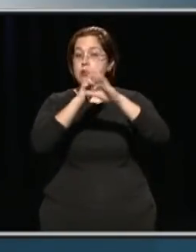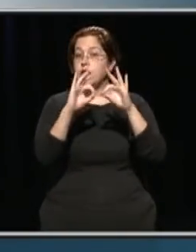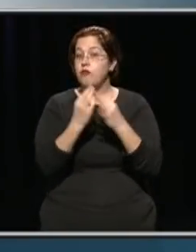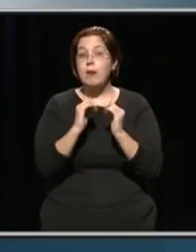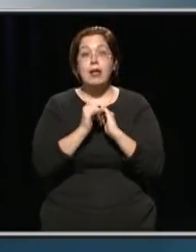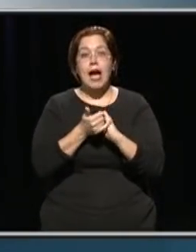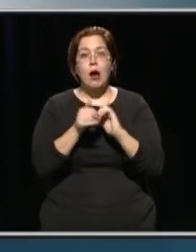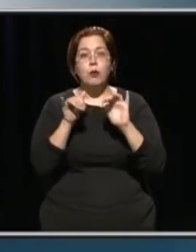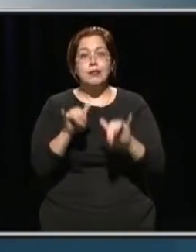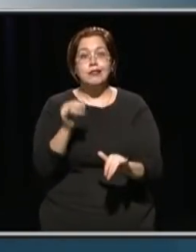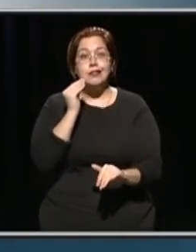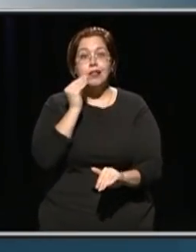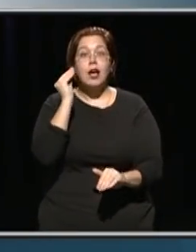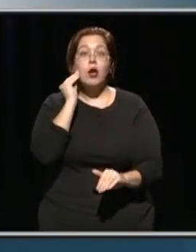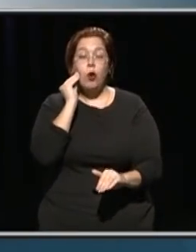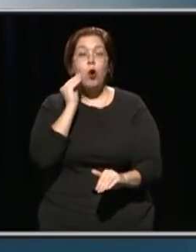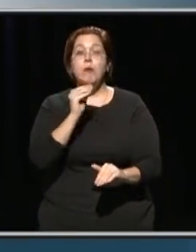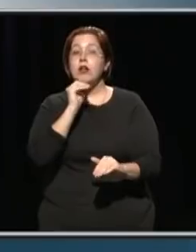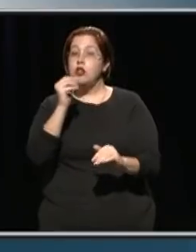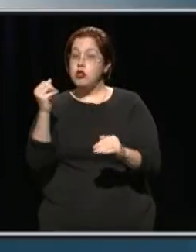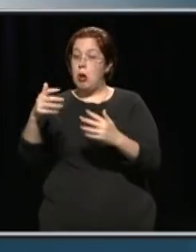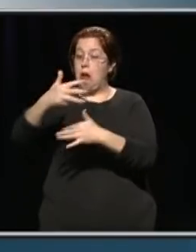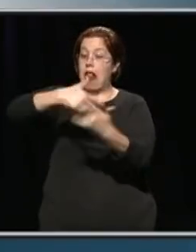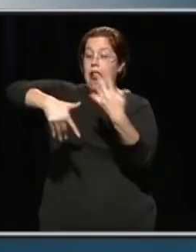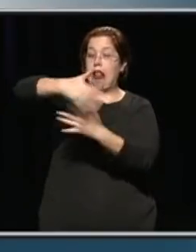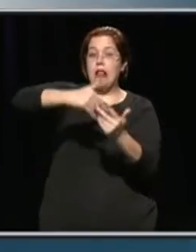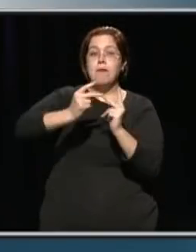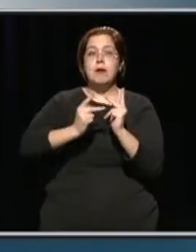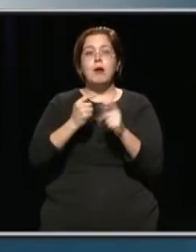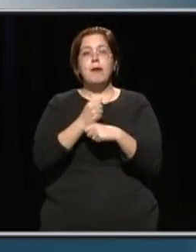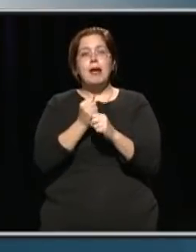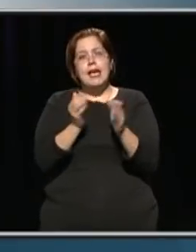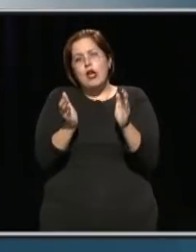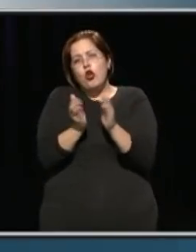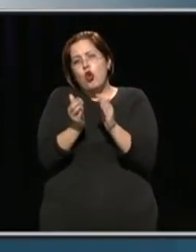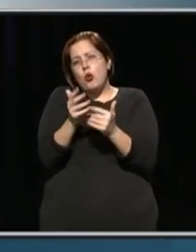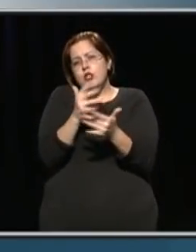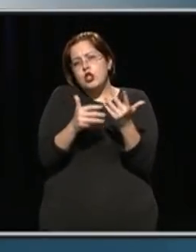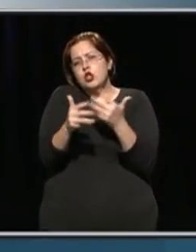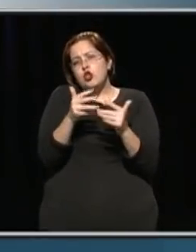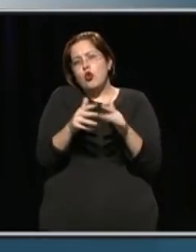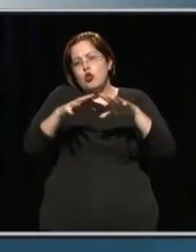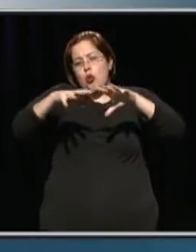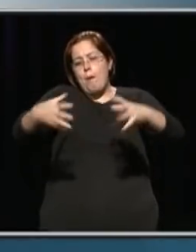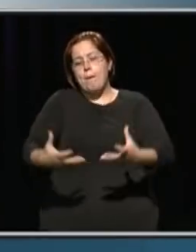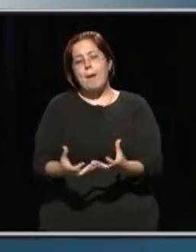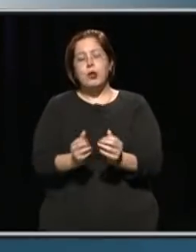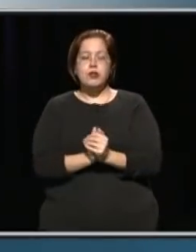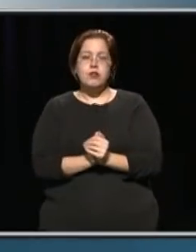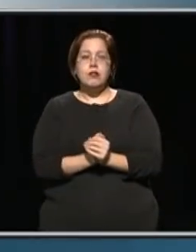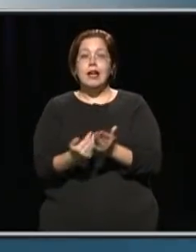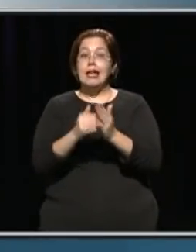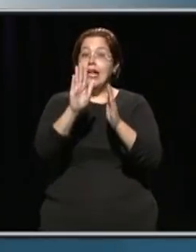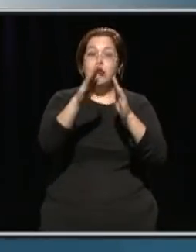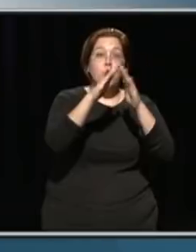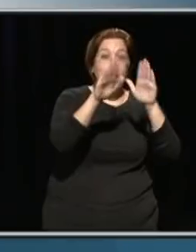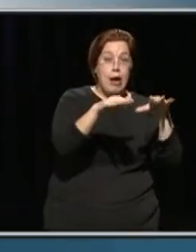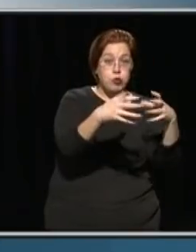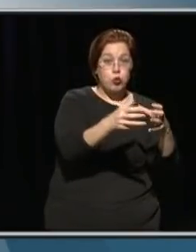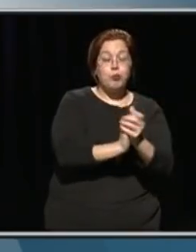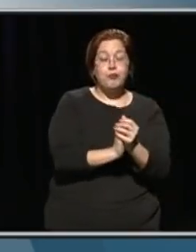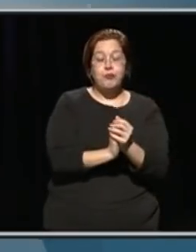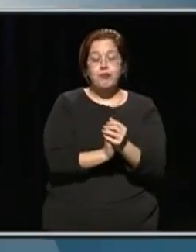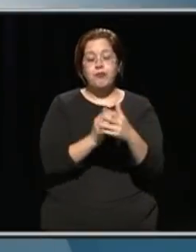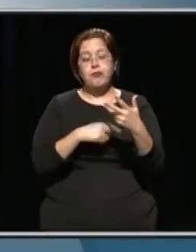by staying home, avoiding crowds, and creating closed social bubbles. Again, your household unit.